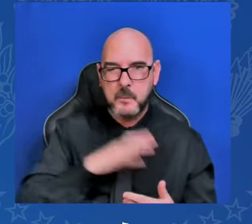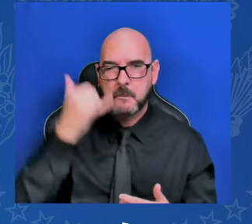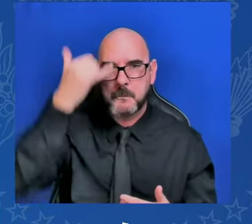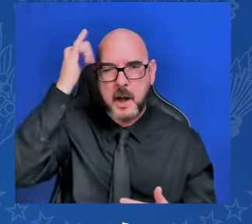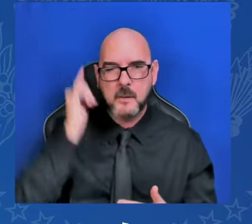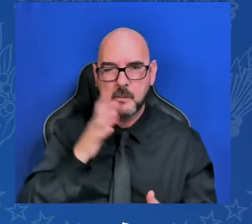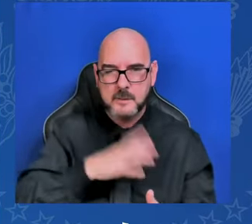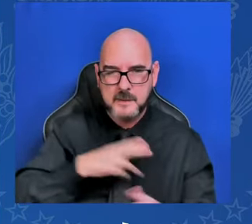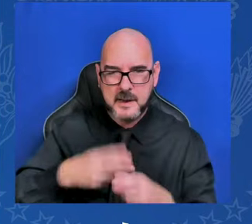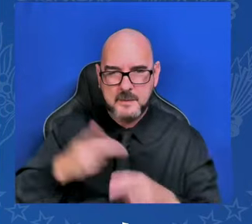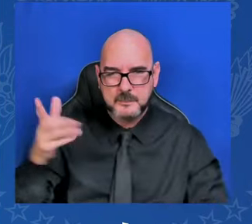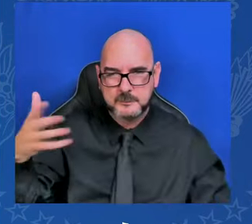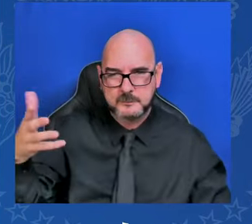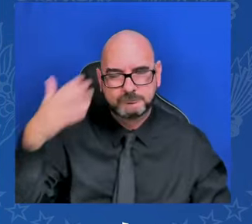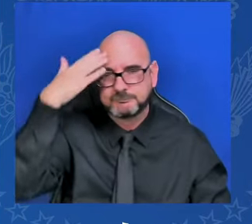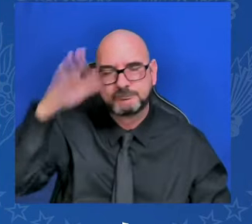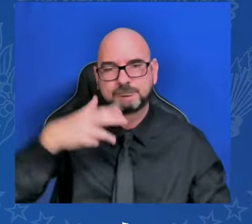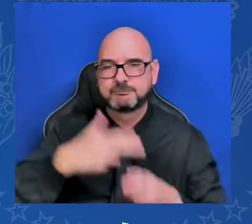in her district.